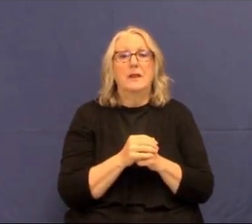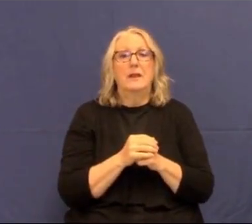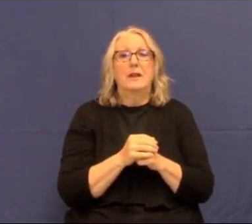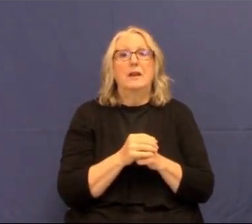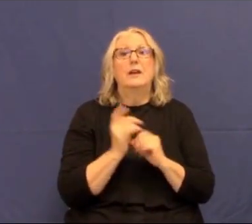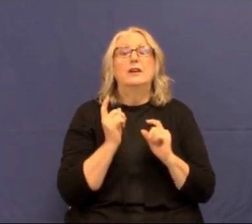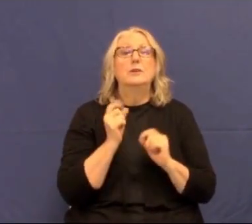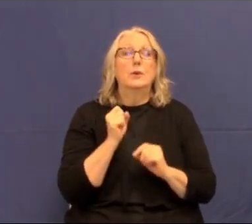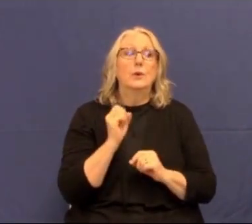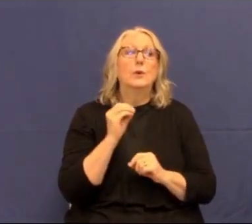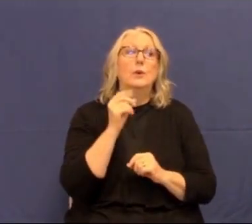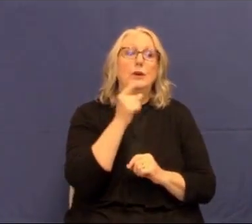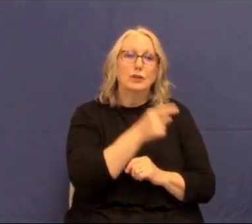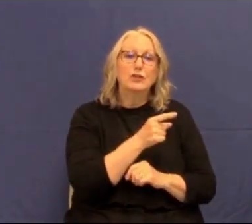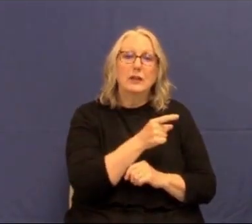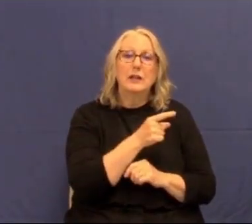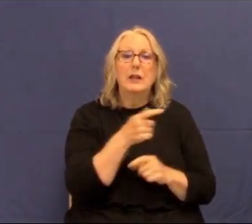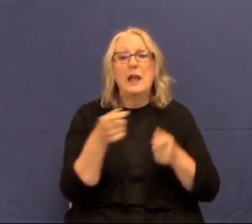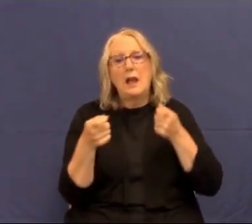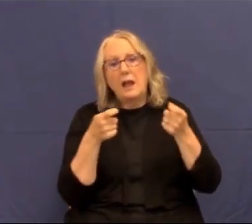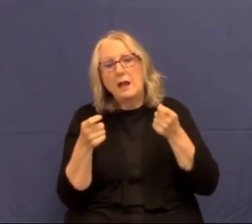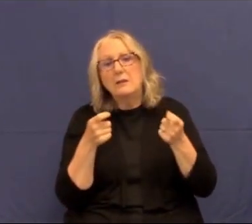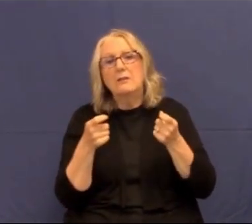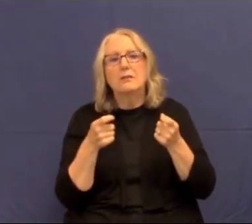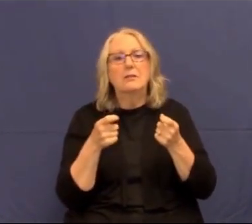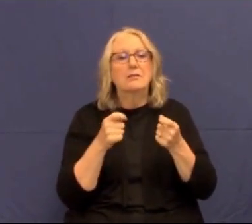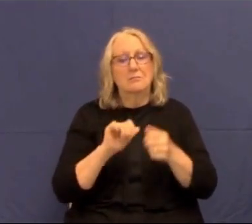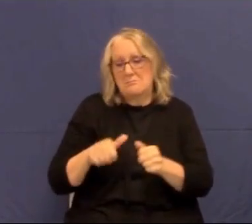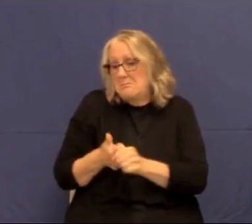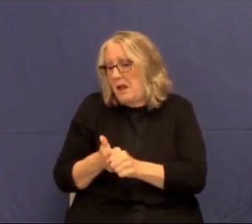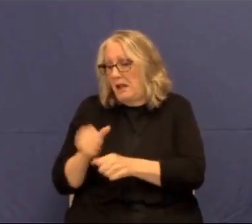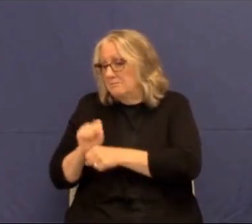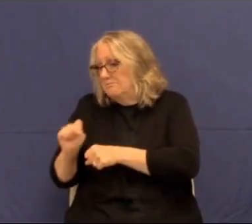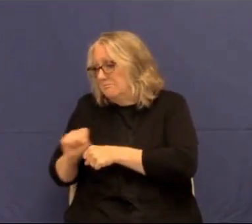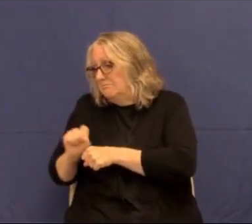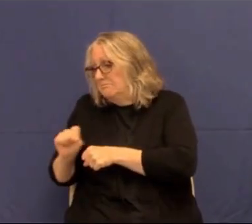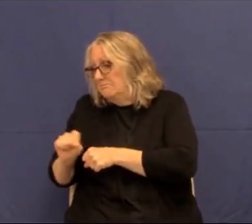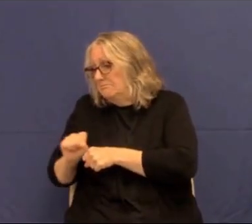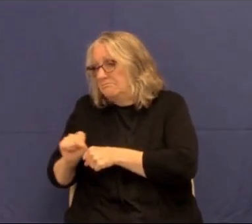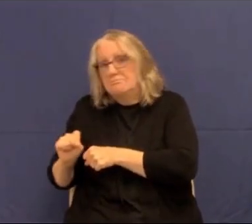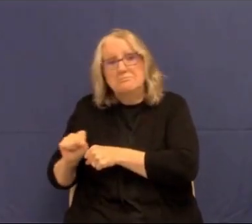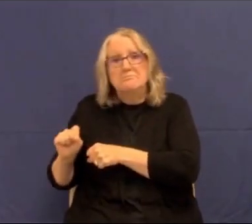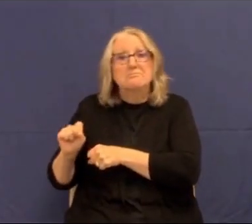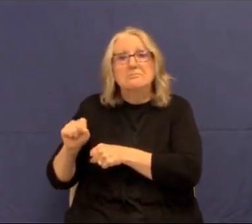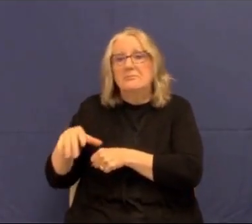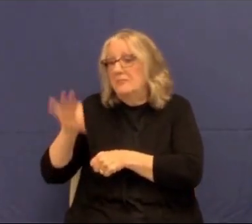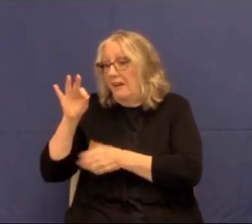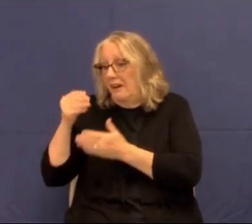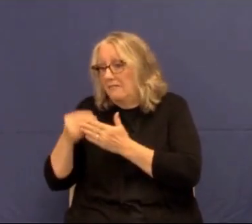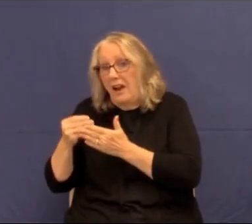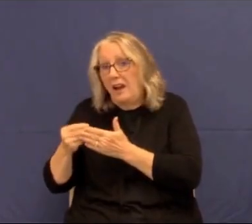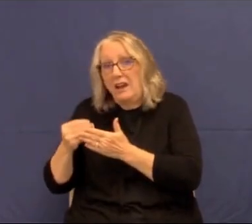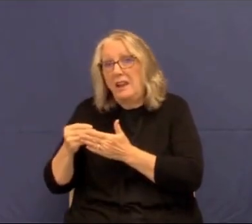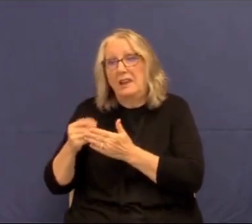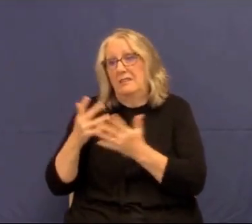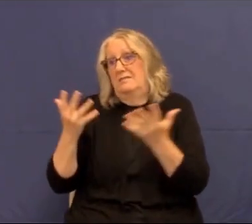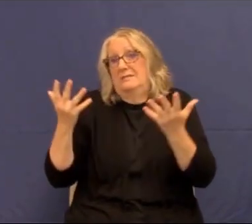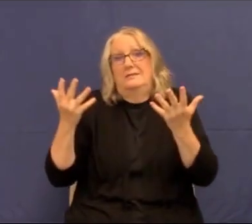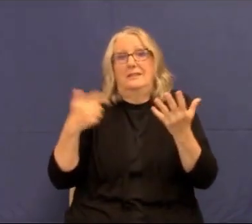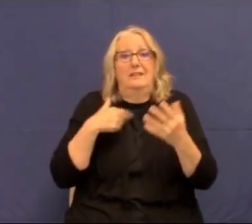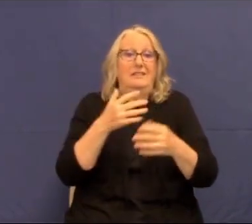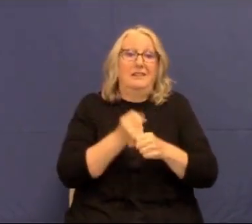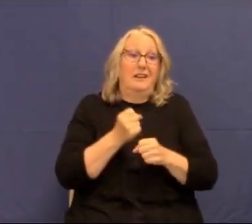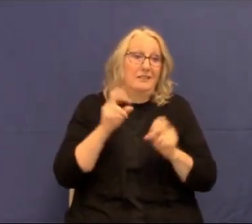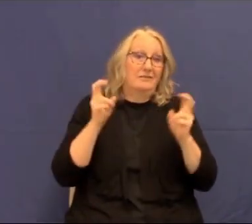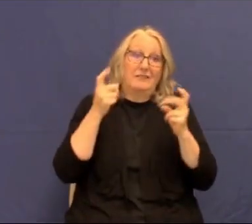so she kind of handled behind the scenes work for me and was able to find the funding for it, and